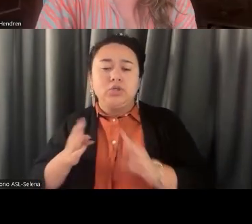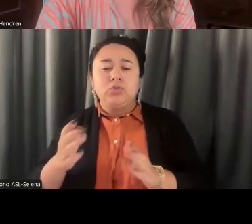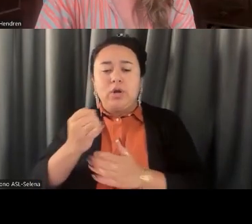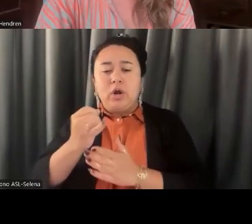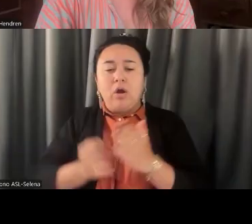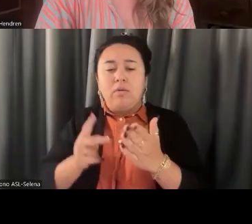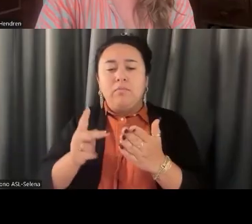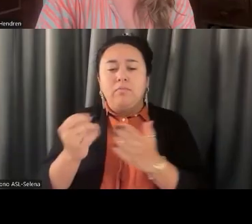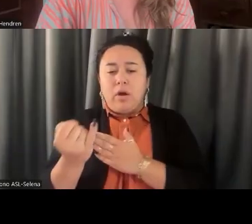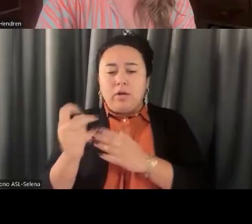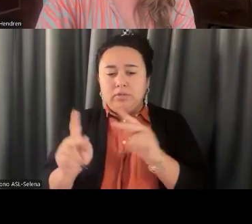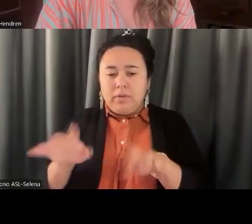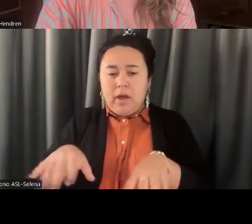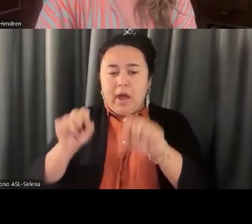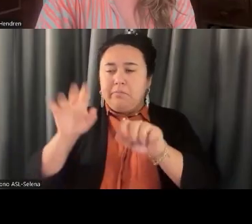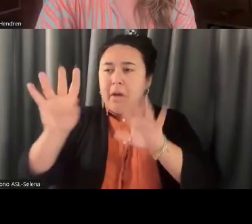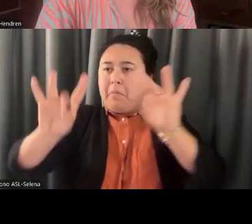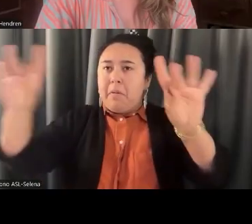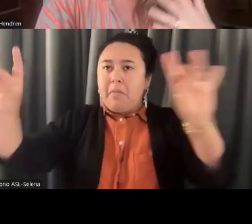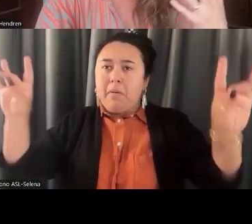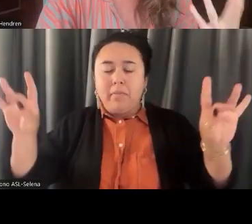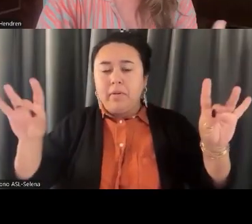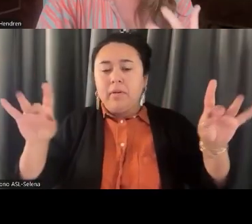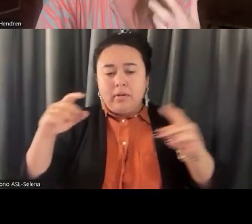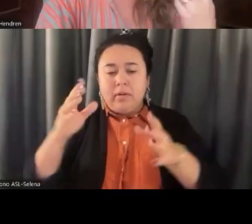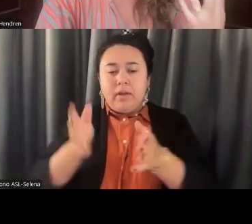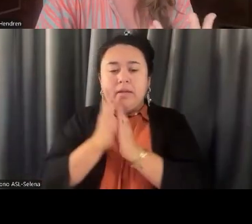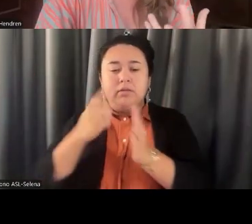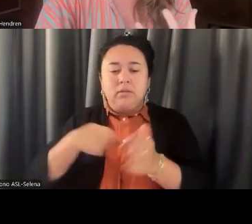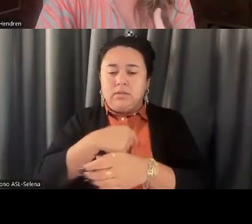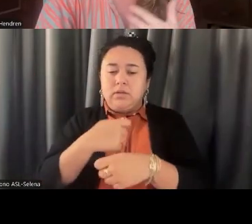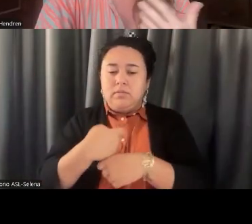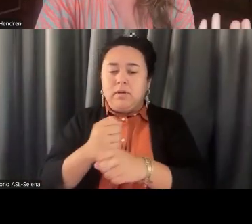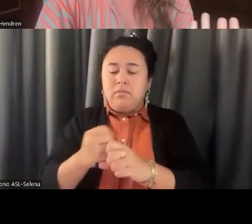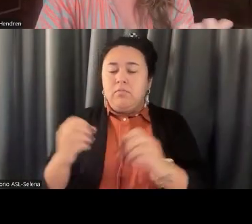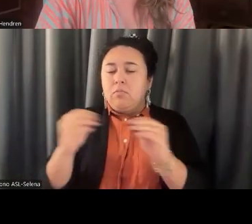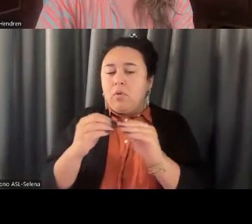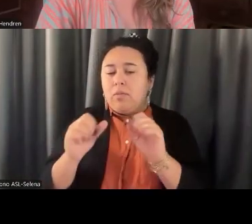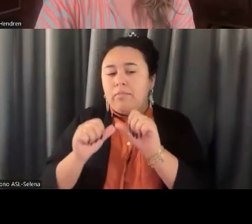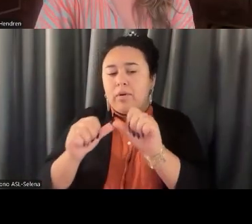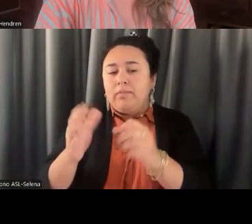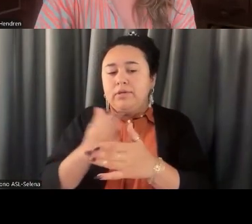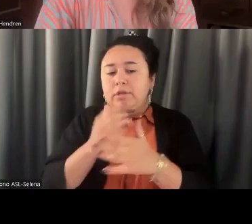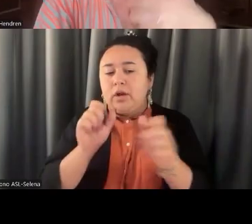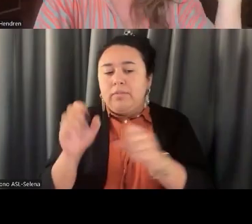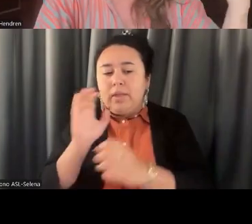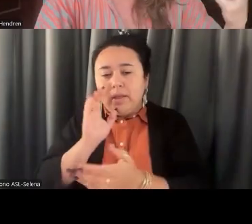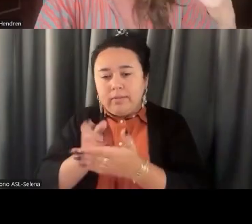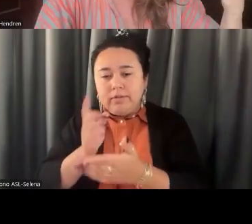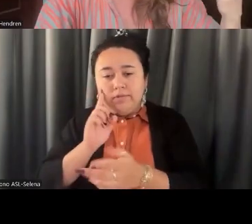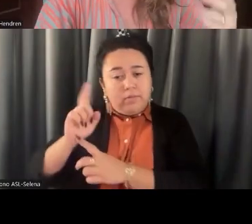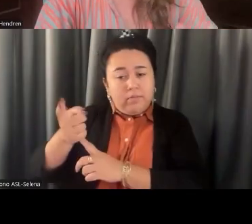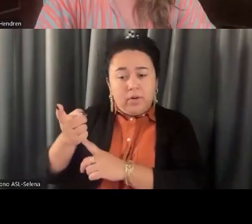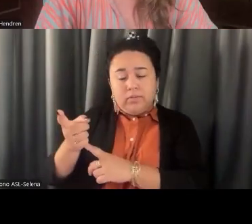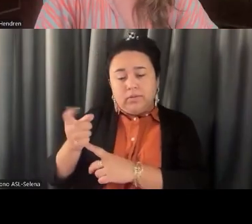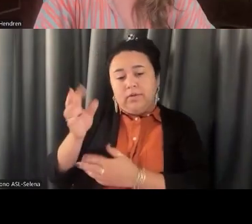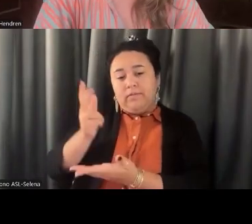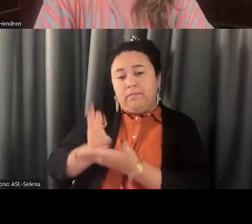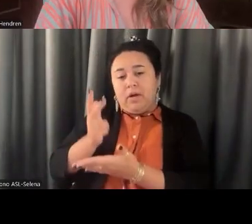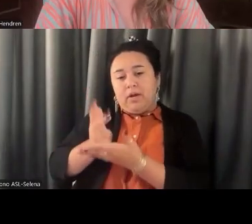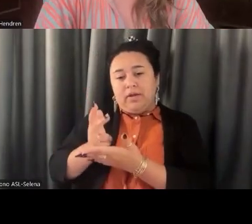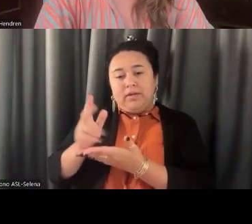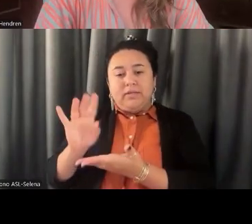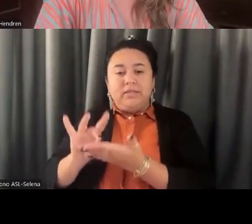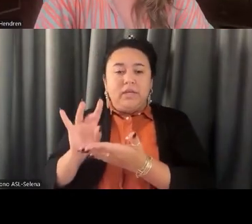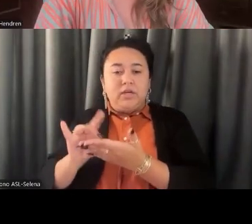in it, and then asked us to create a more permanent shareable image for the moments when their parking stickers were